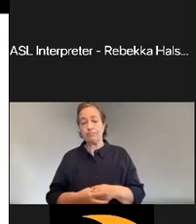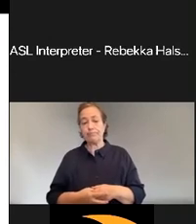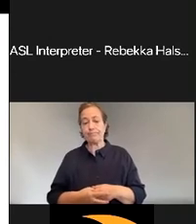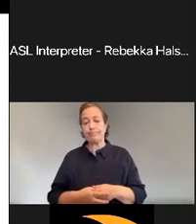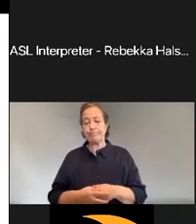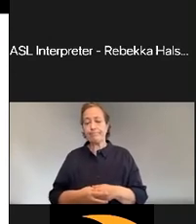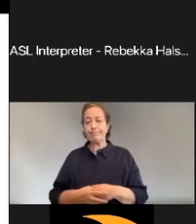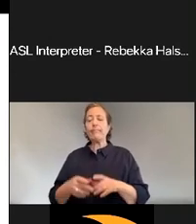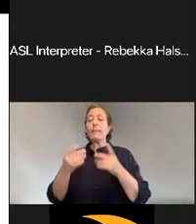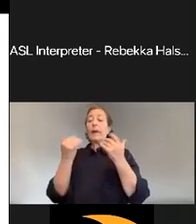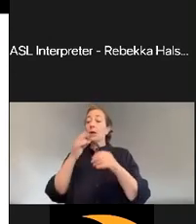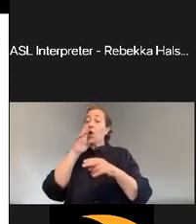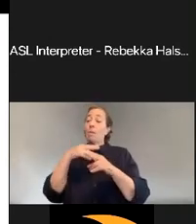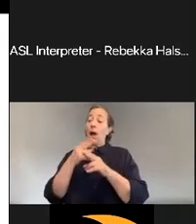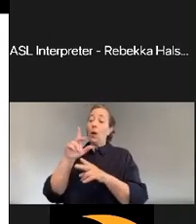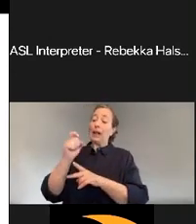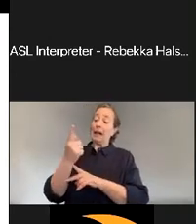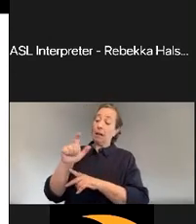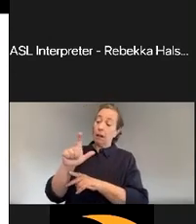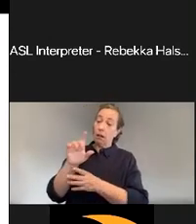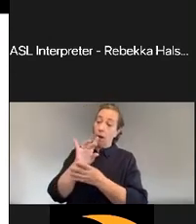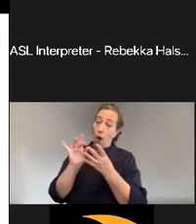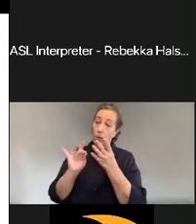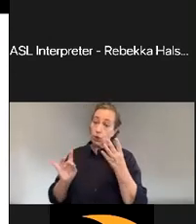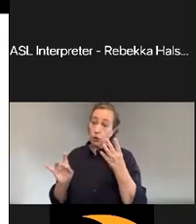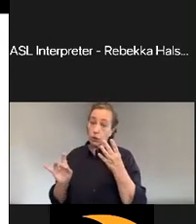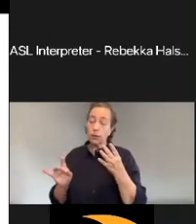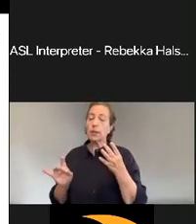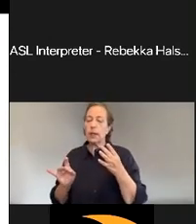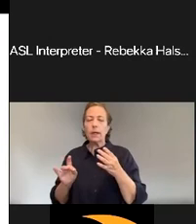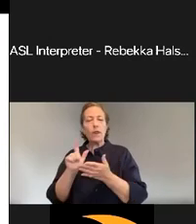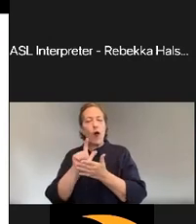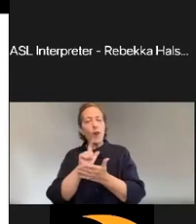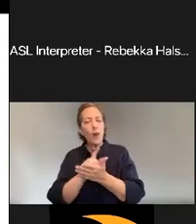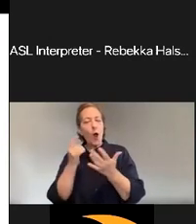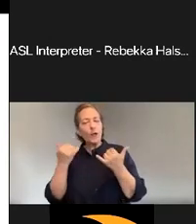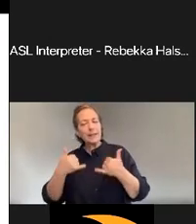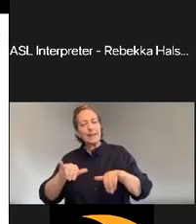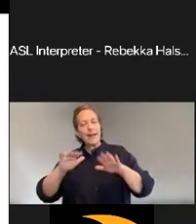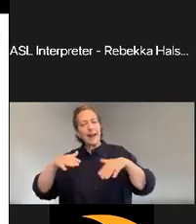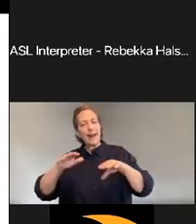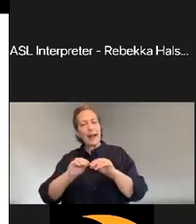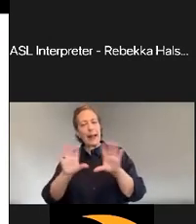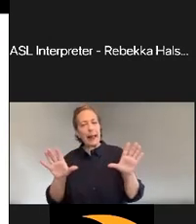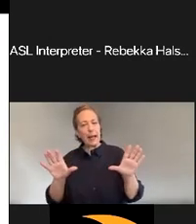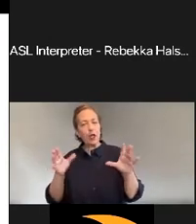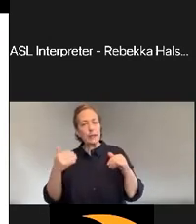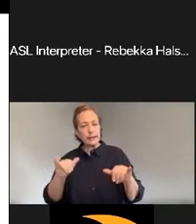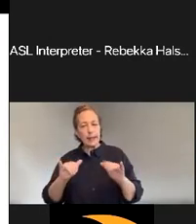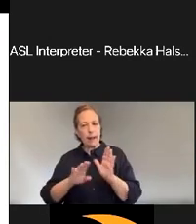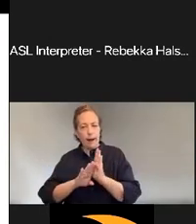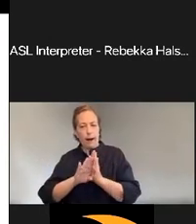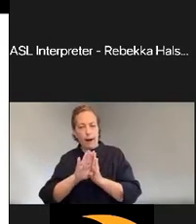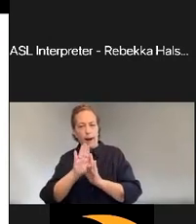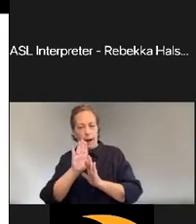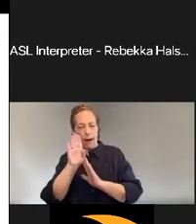legal options, this is really an area where the law is developing. And I think like one really good thing that's happened